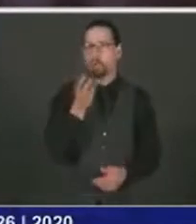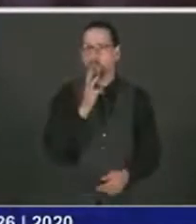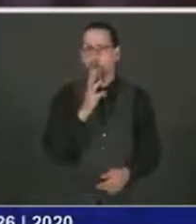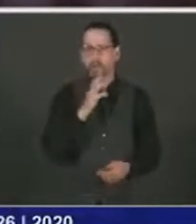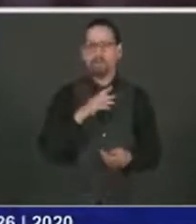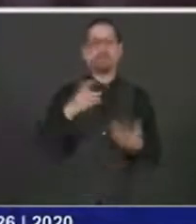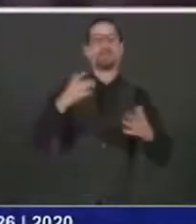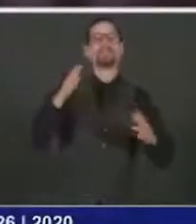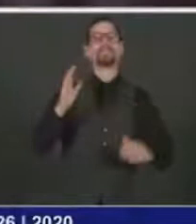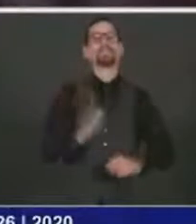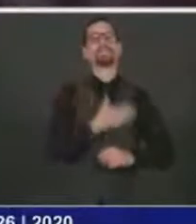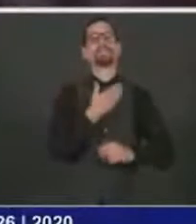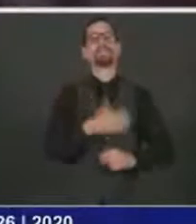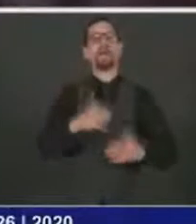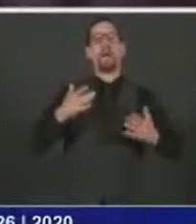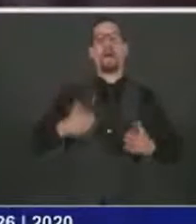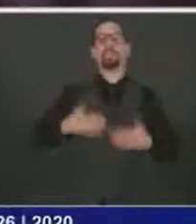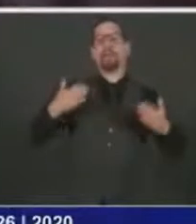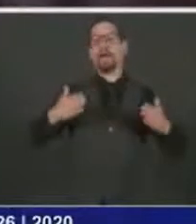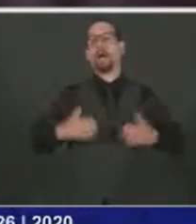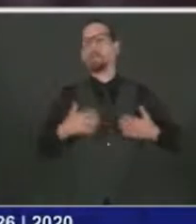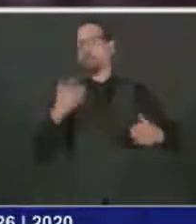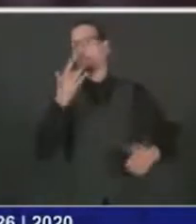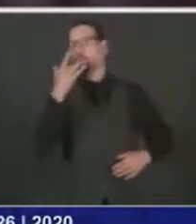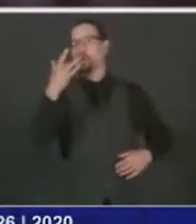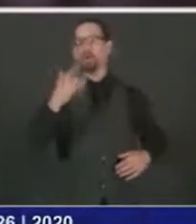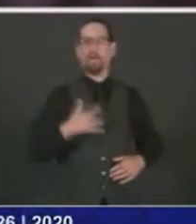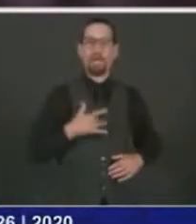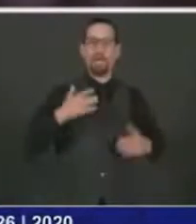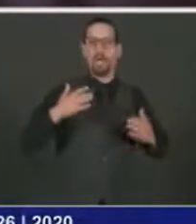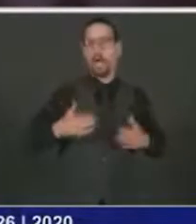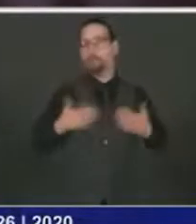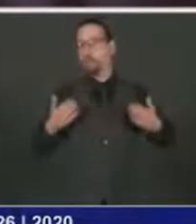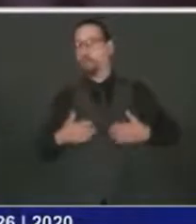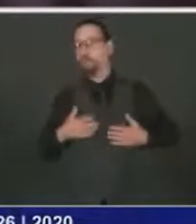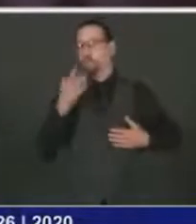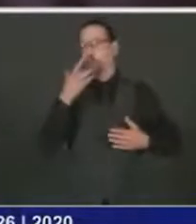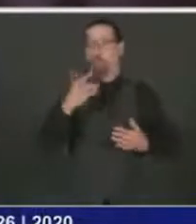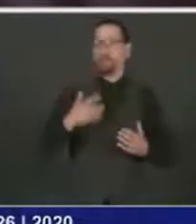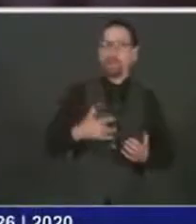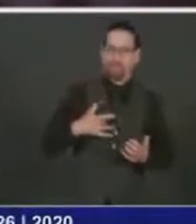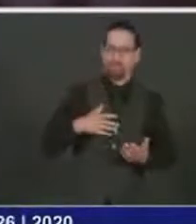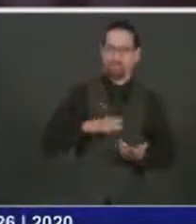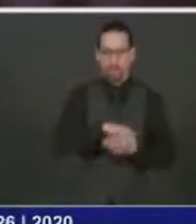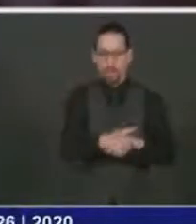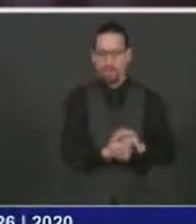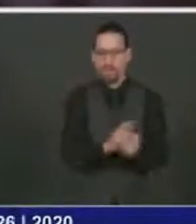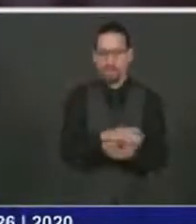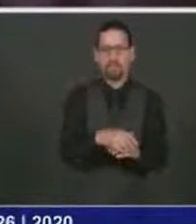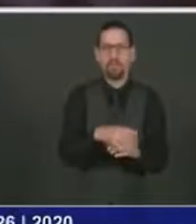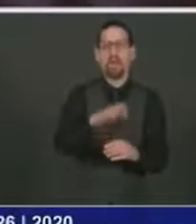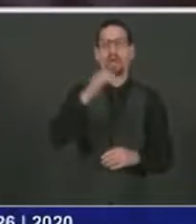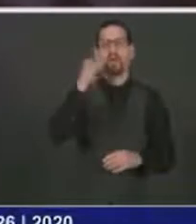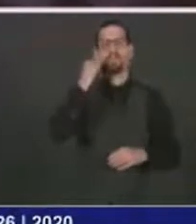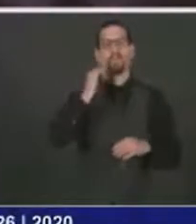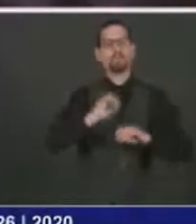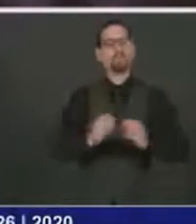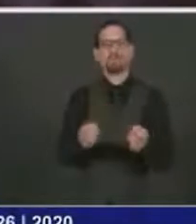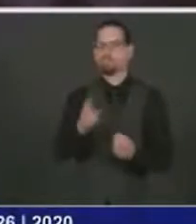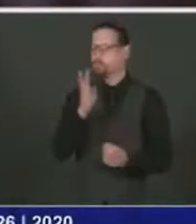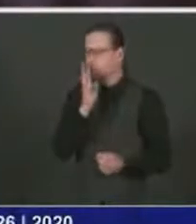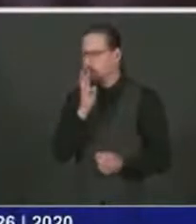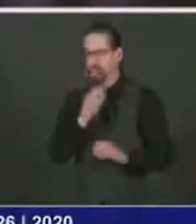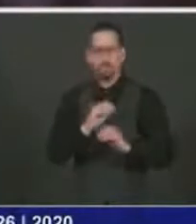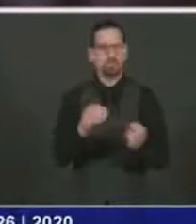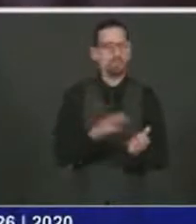and water aren't available, use a hand sanitizer that contains at least 60% alcohol.